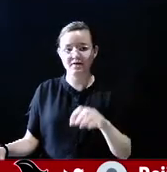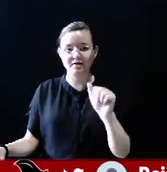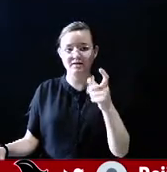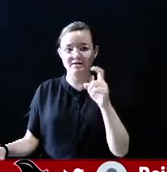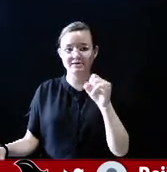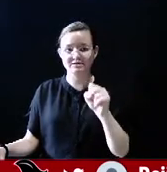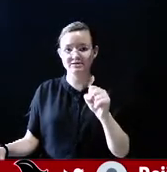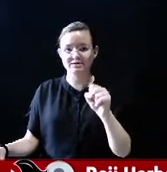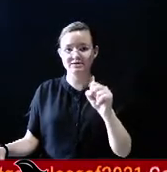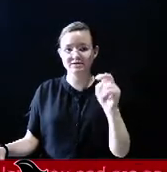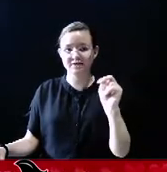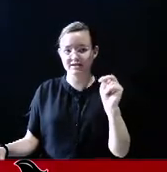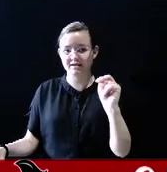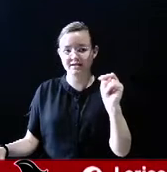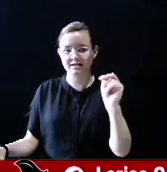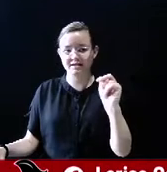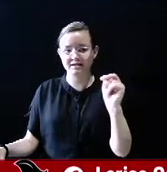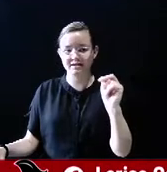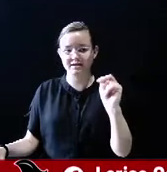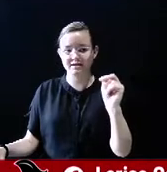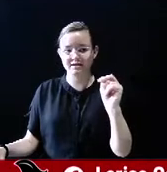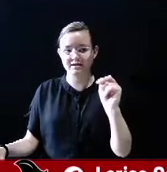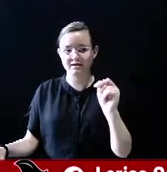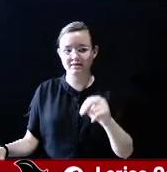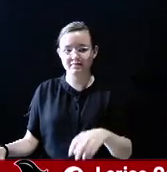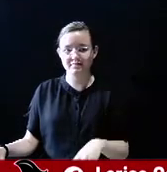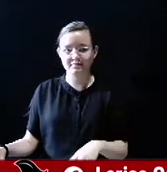Alexis Nicole Nichols.